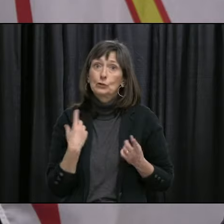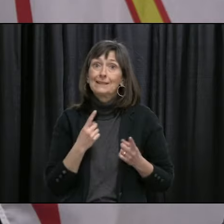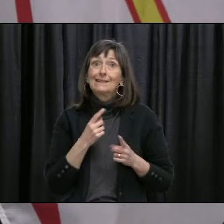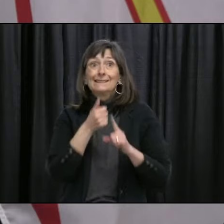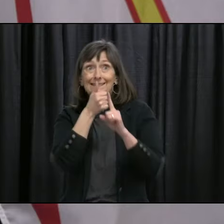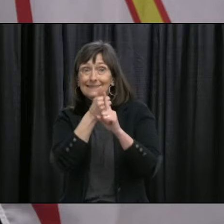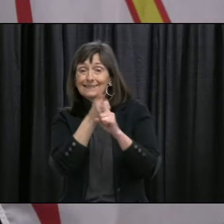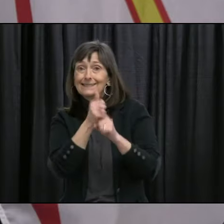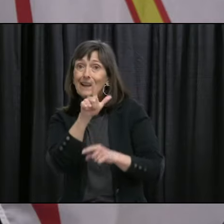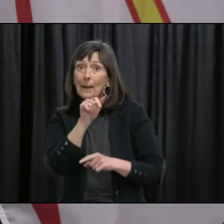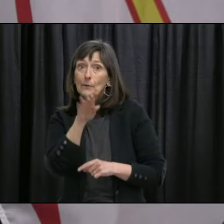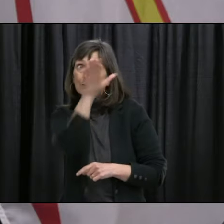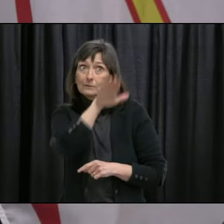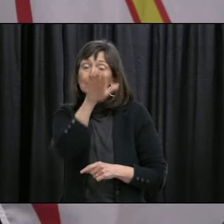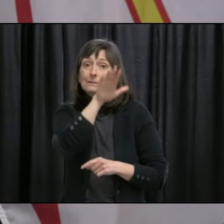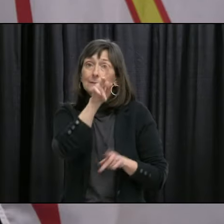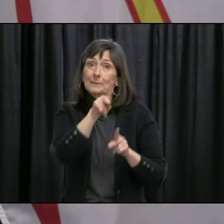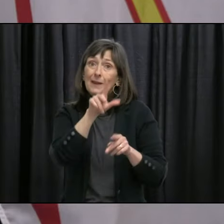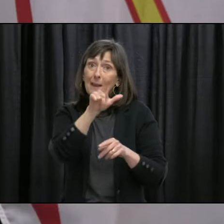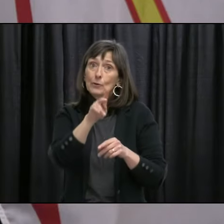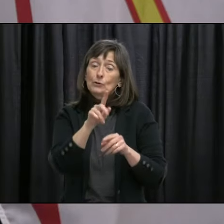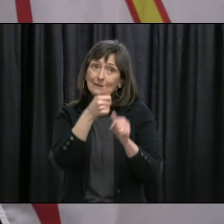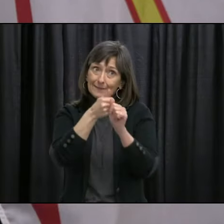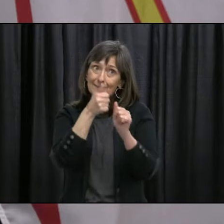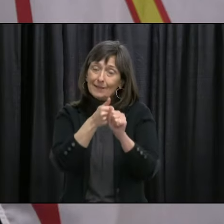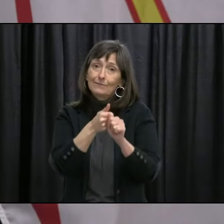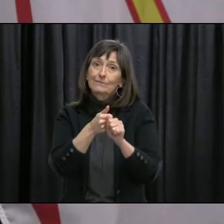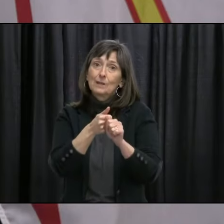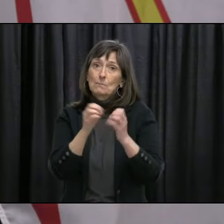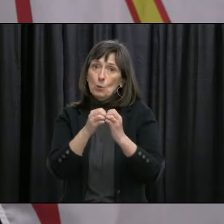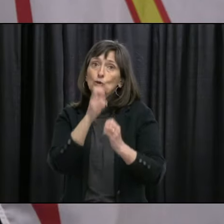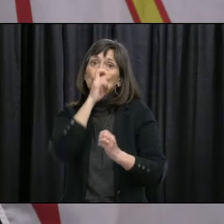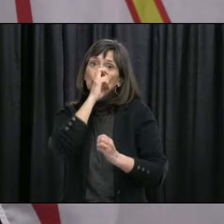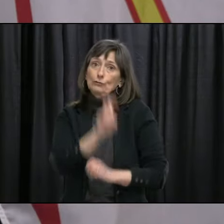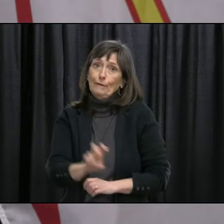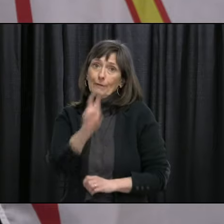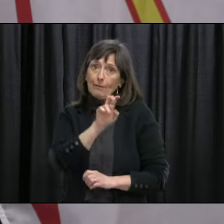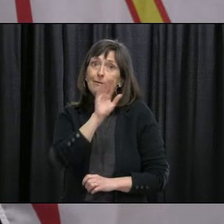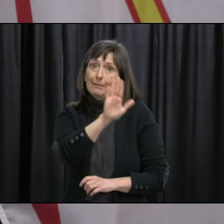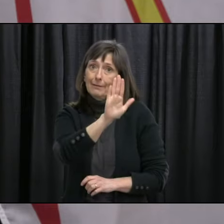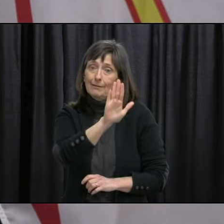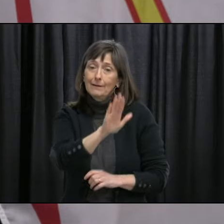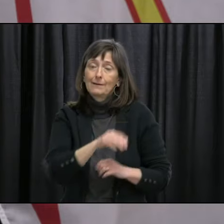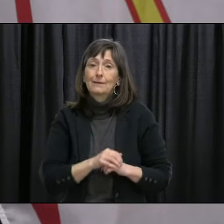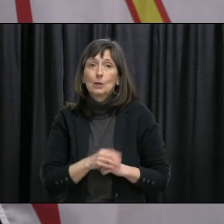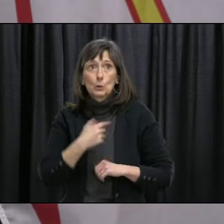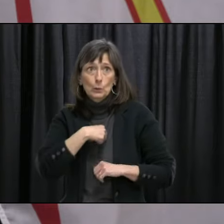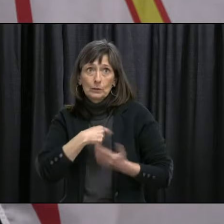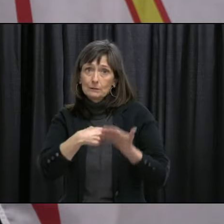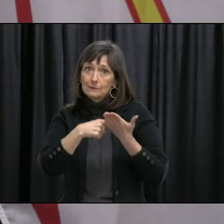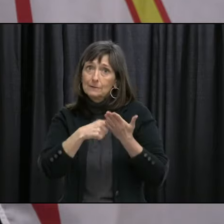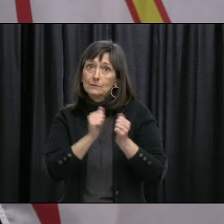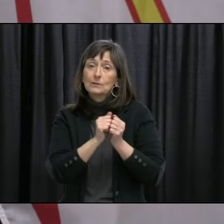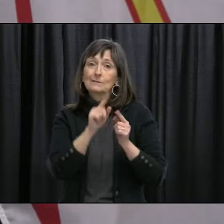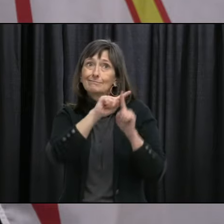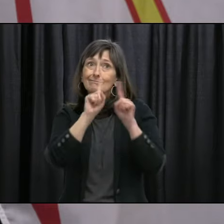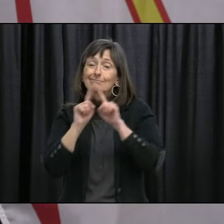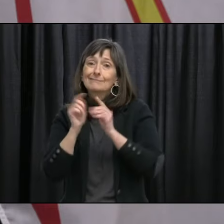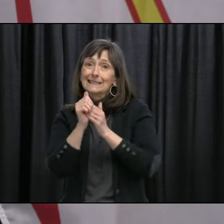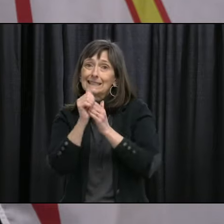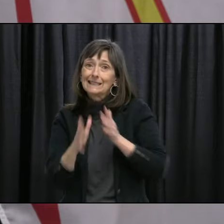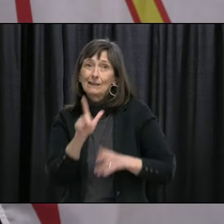been enhanced by the residents within Labrador. We've been having ongoing discussions with, in communities and community leaders throughout